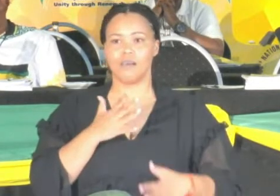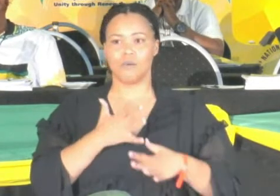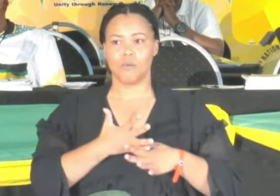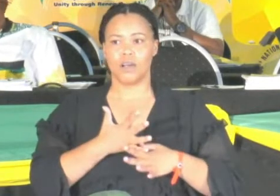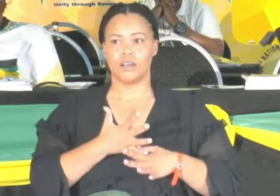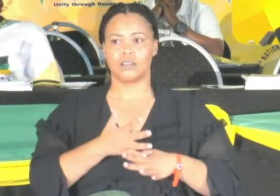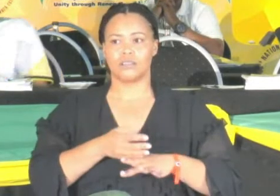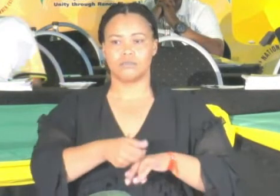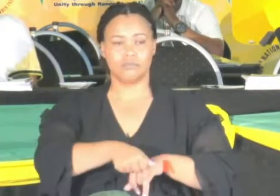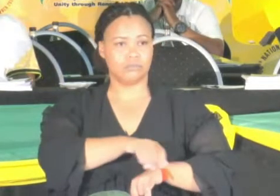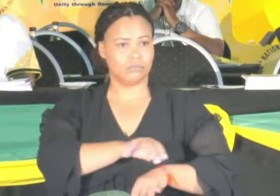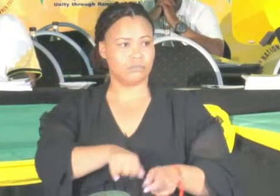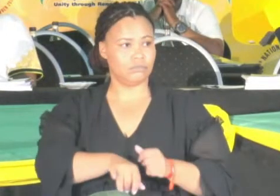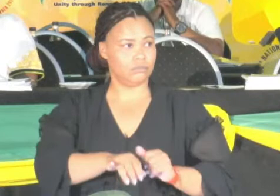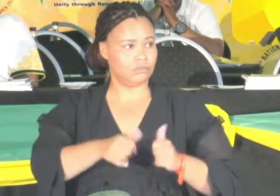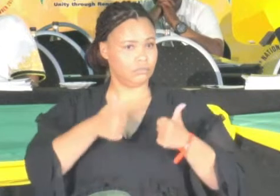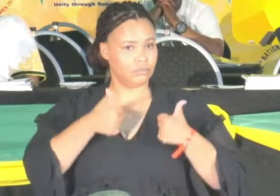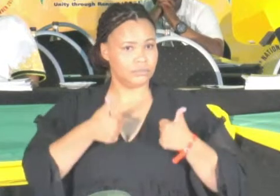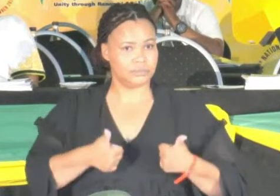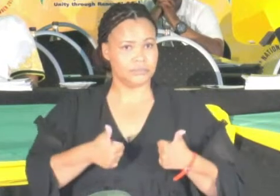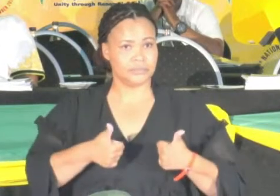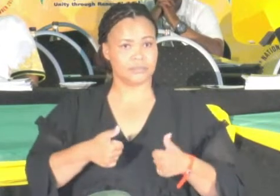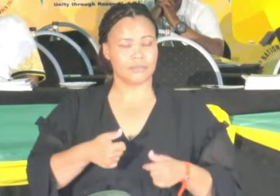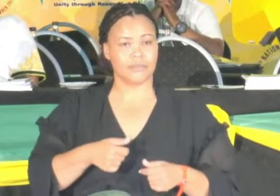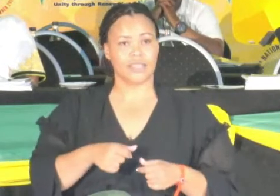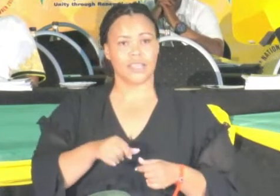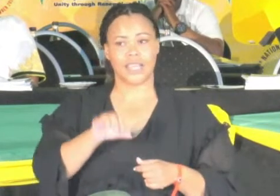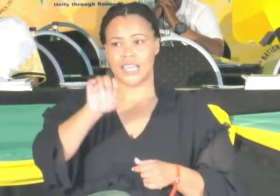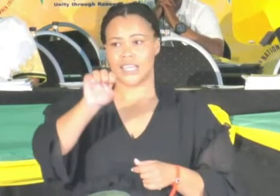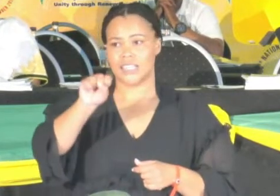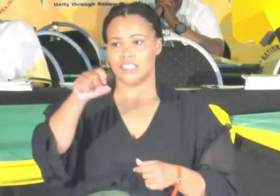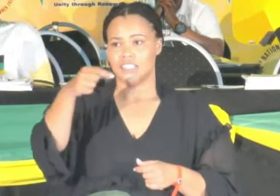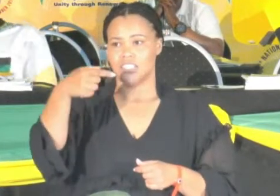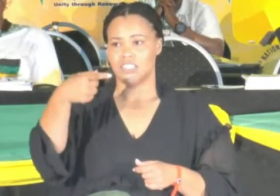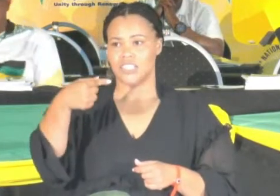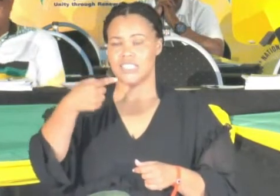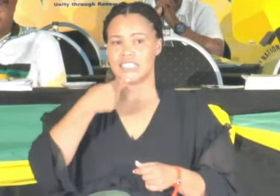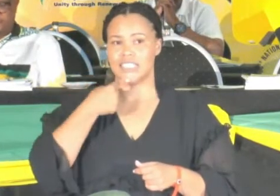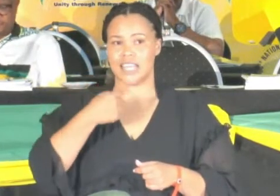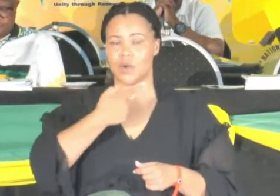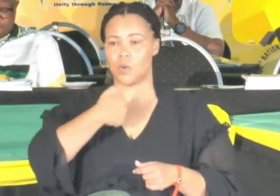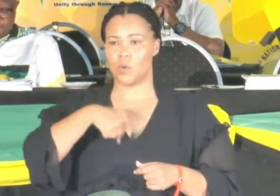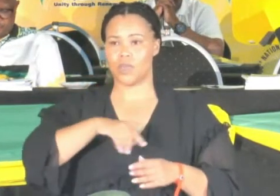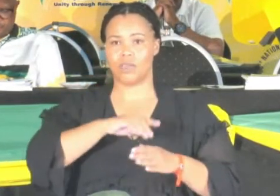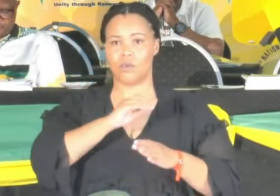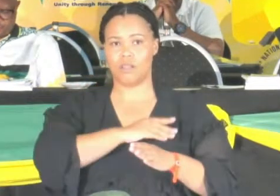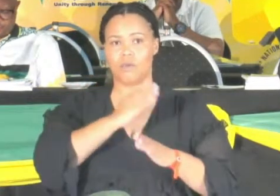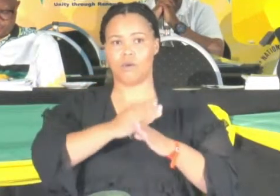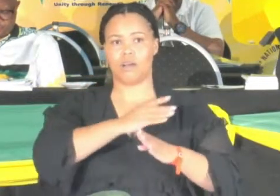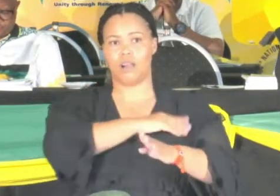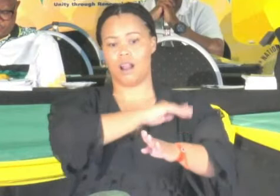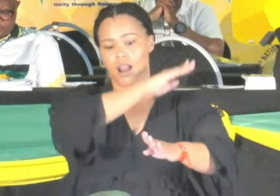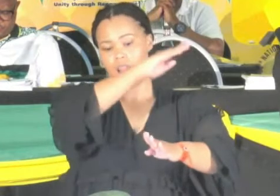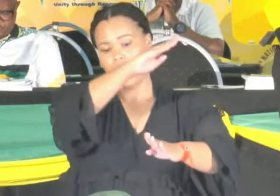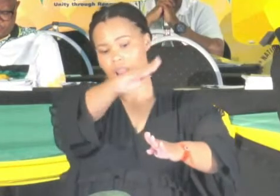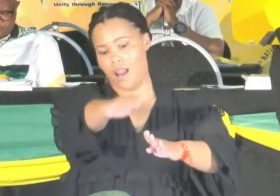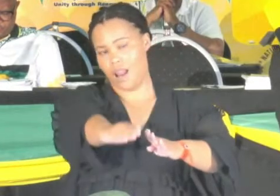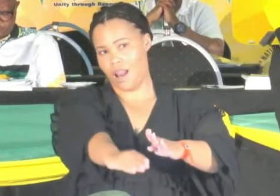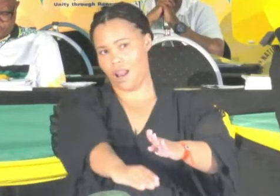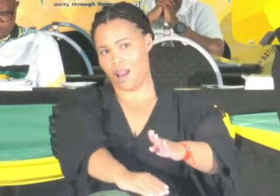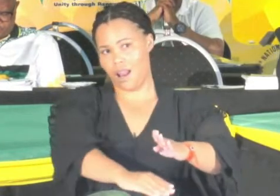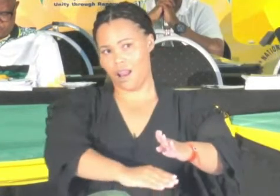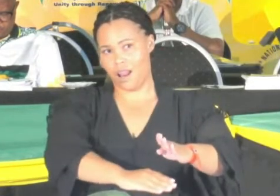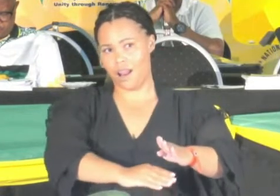we work through. The Secretary General has said we will work through the night, and being